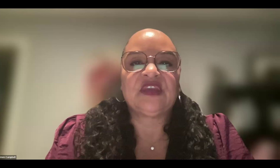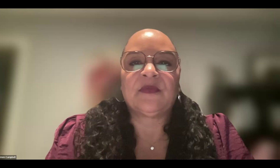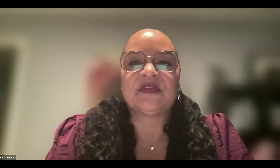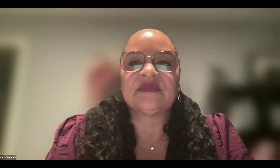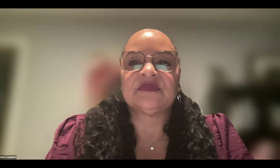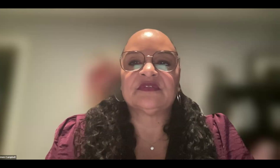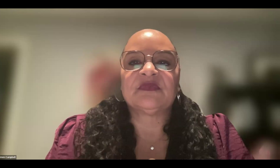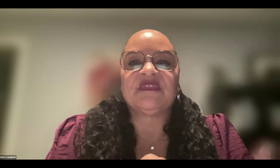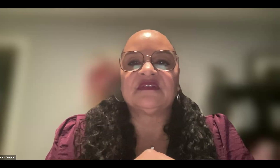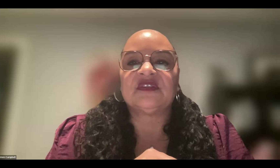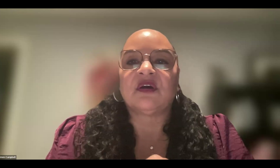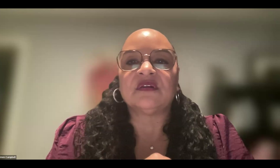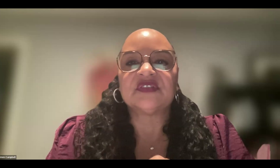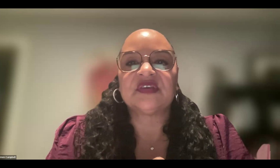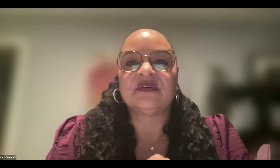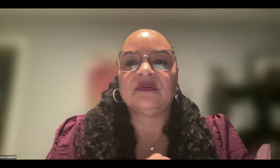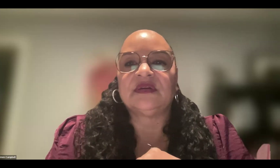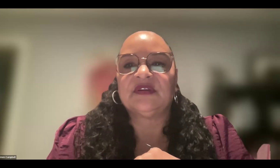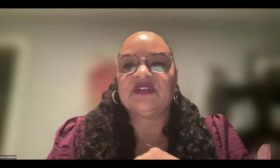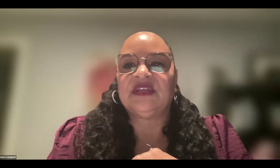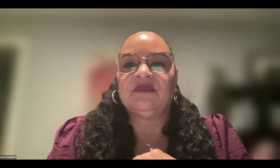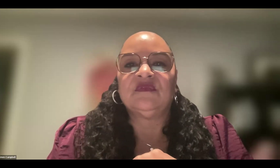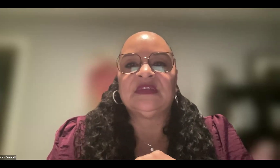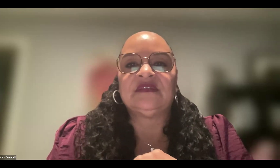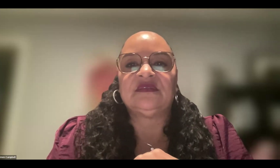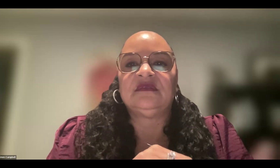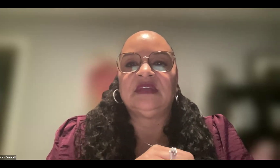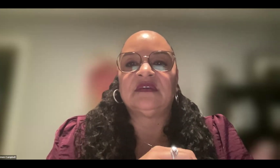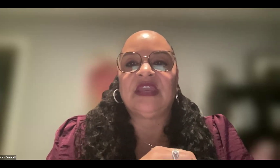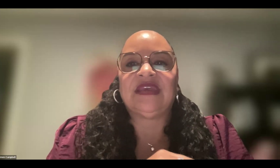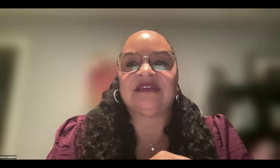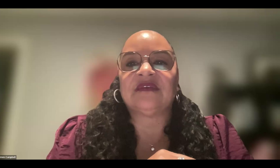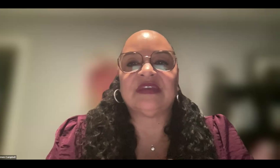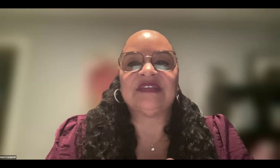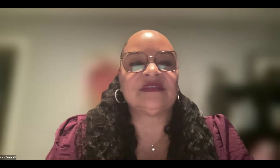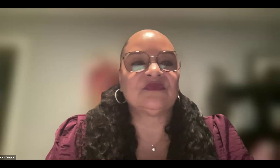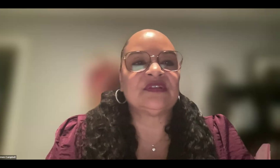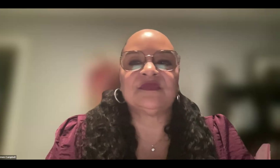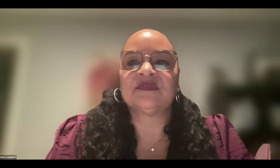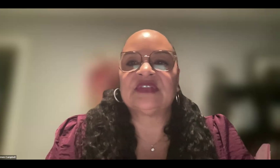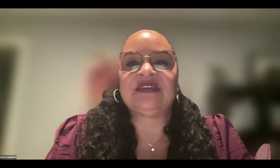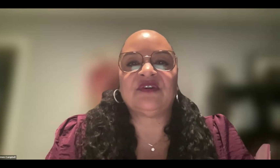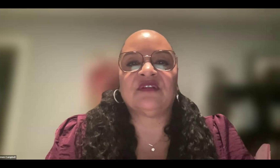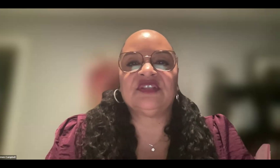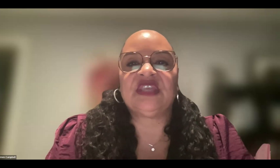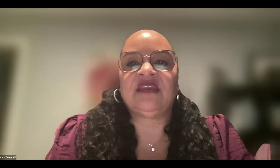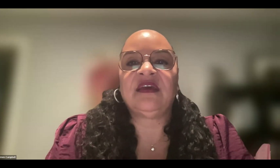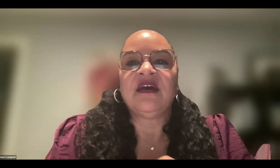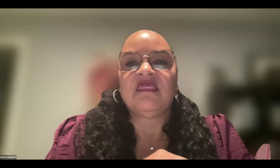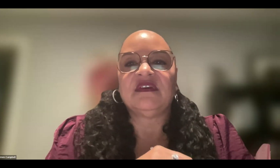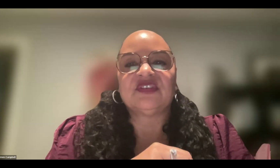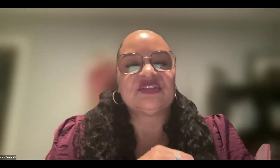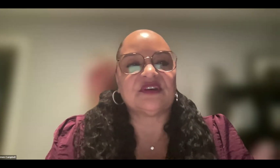system of care principles, but there's also a burgeoning movement to integrate anti-racism principles,